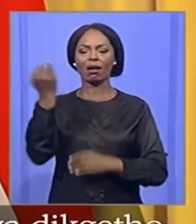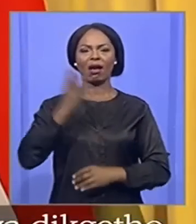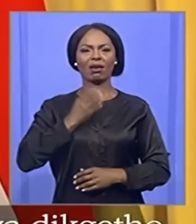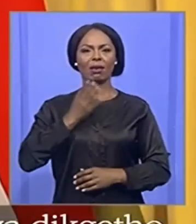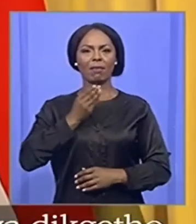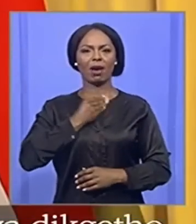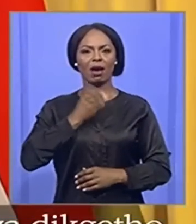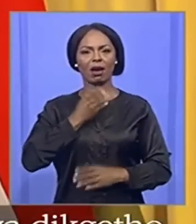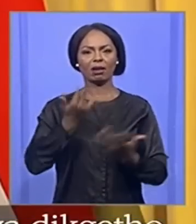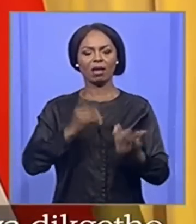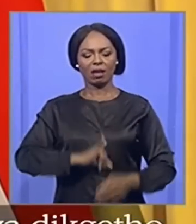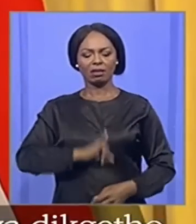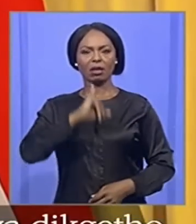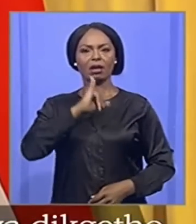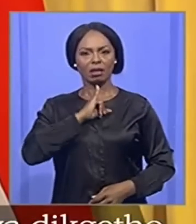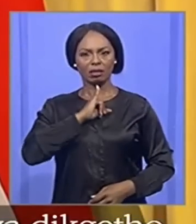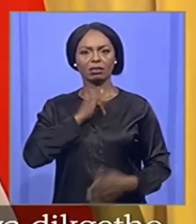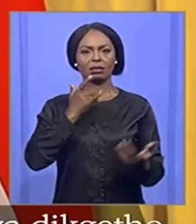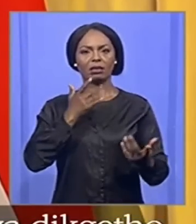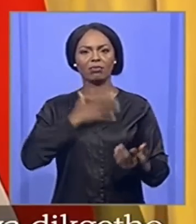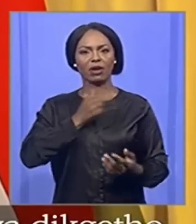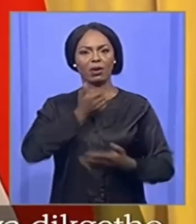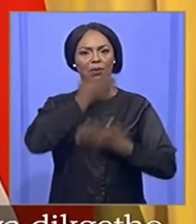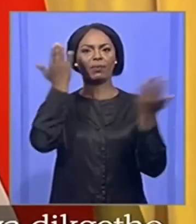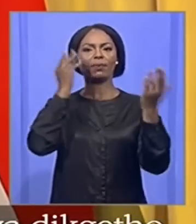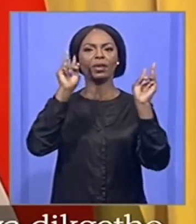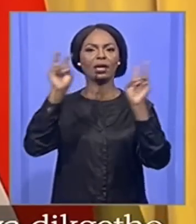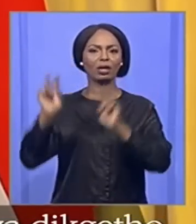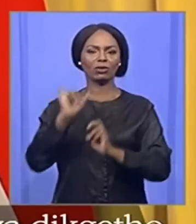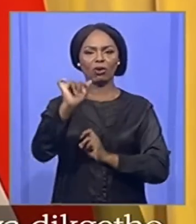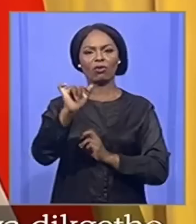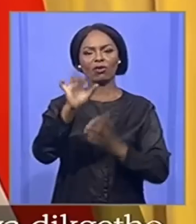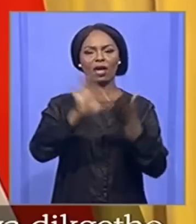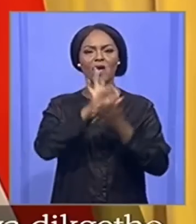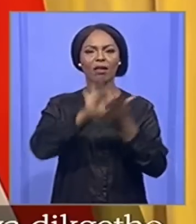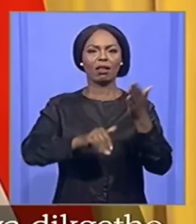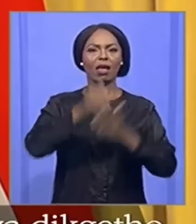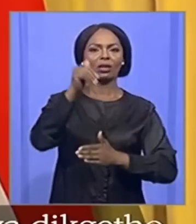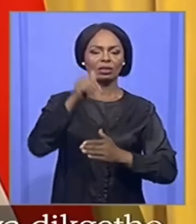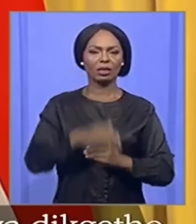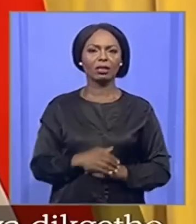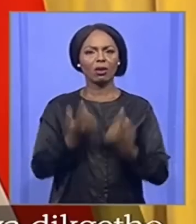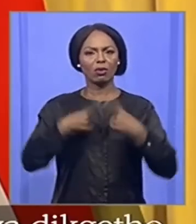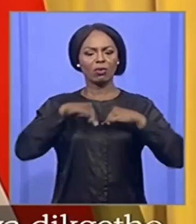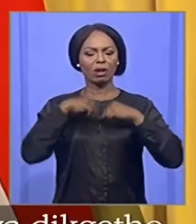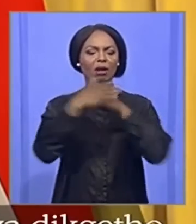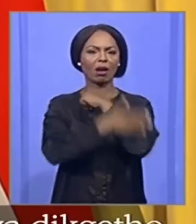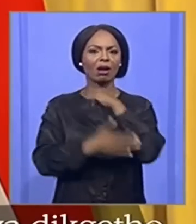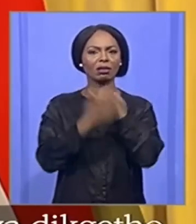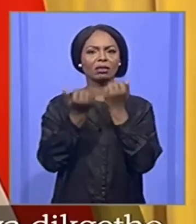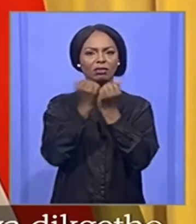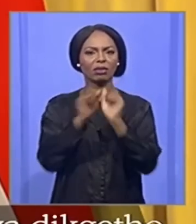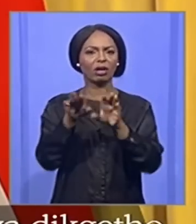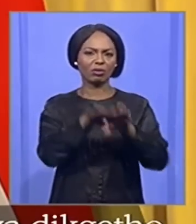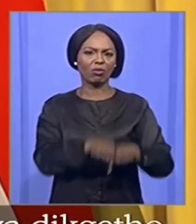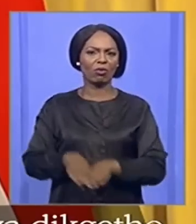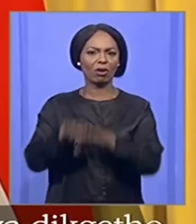of our elections. As a young democracy, we have a wonderful